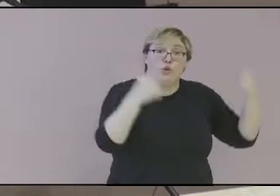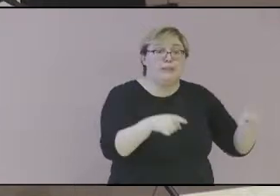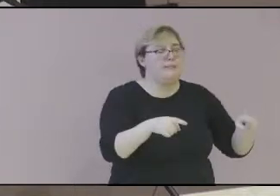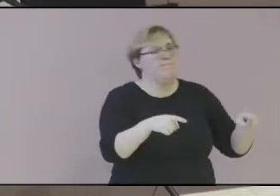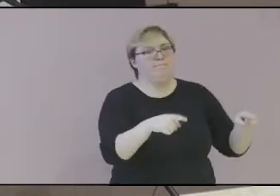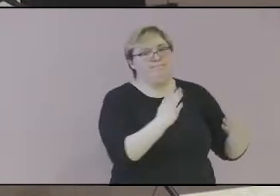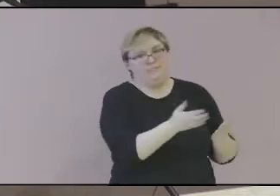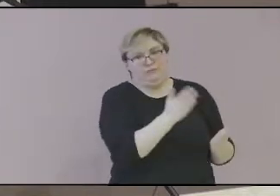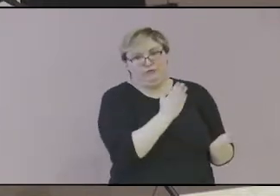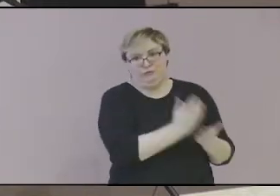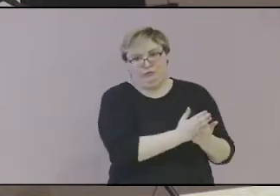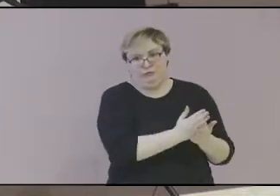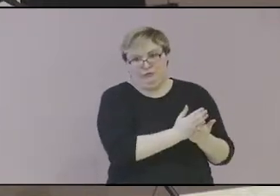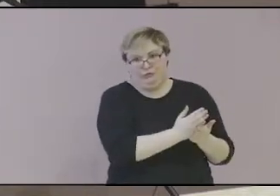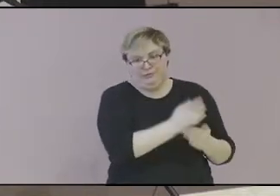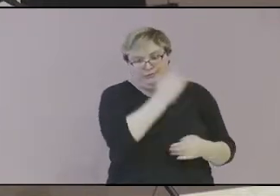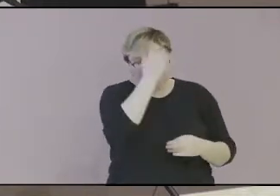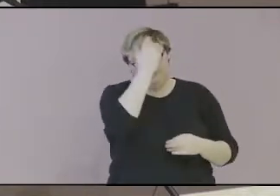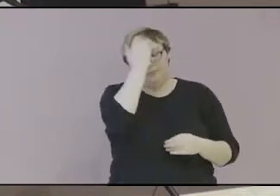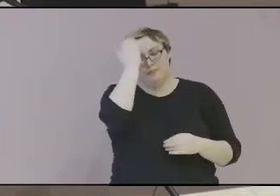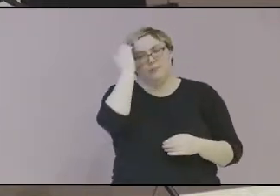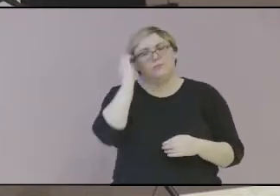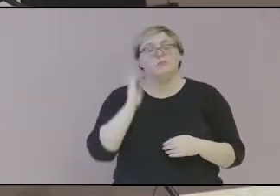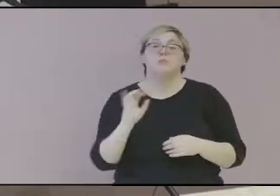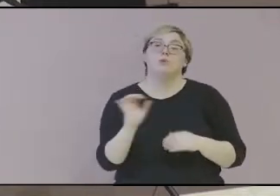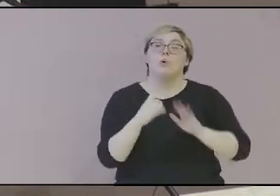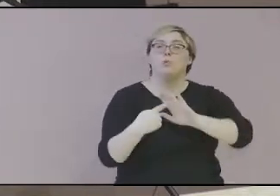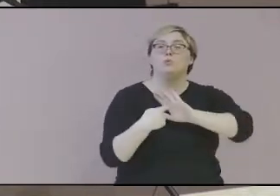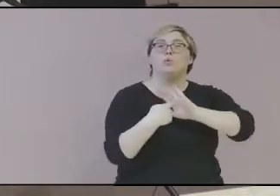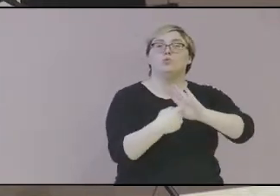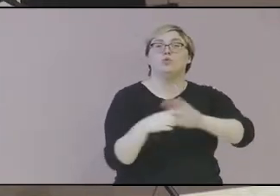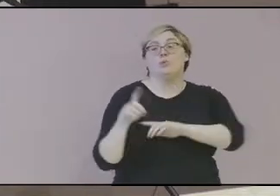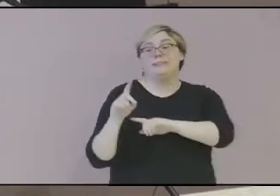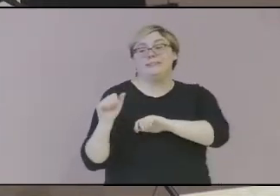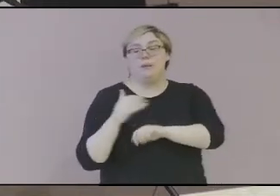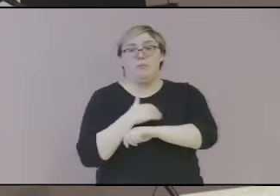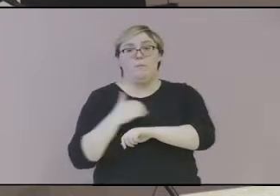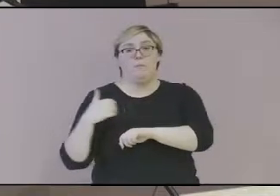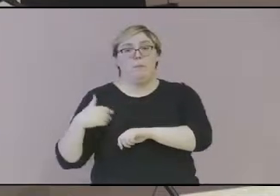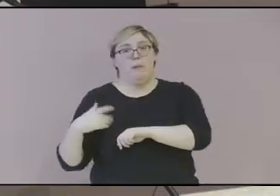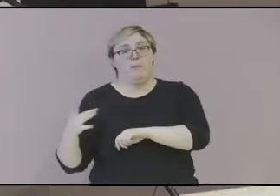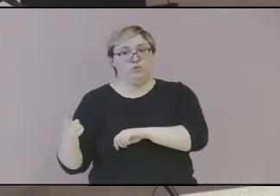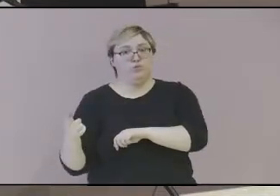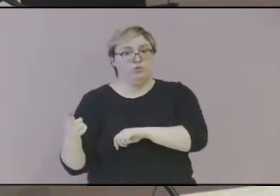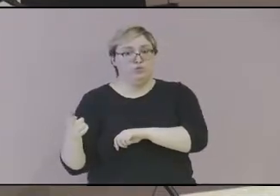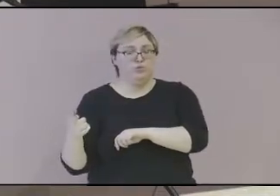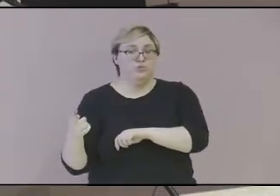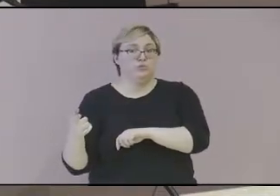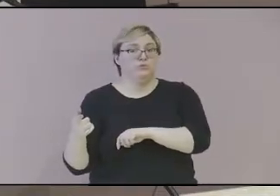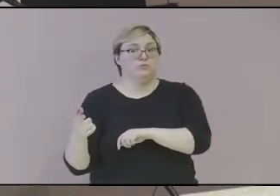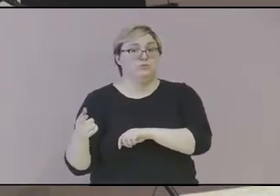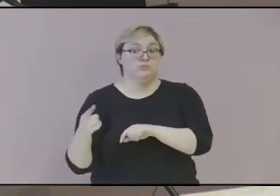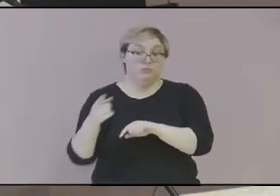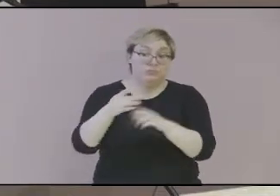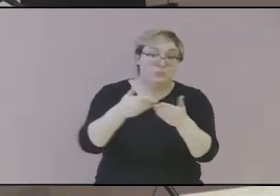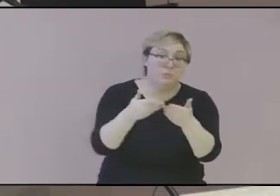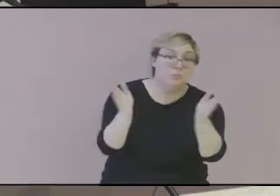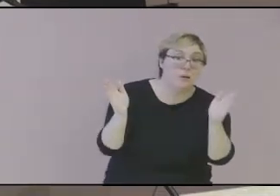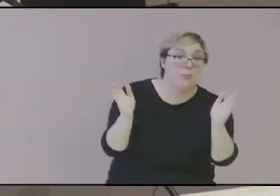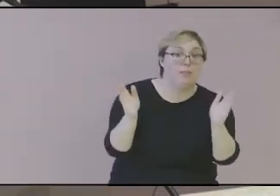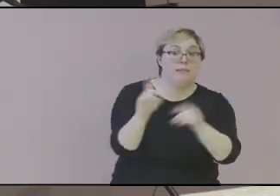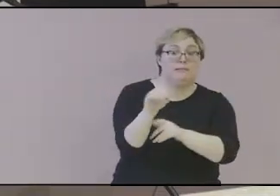DOH records also show there was very little input from disabled members of the public or from disabled